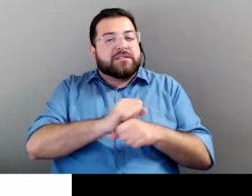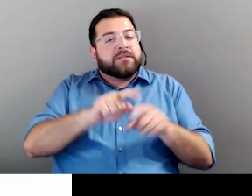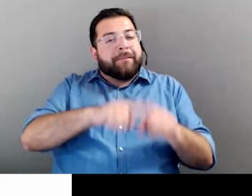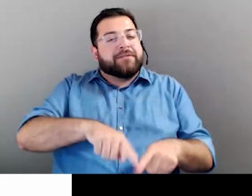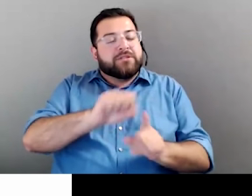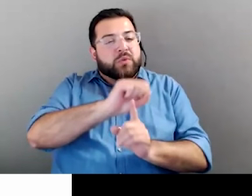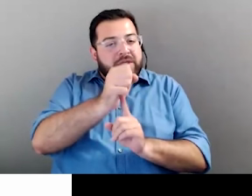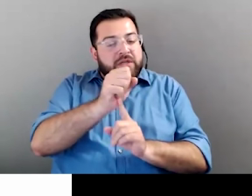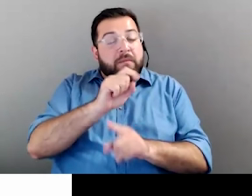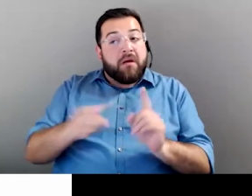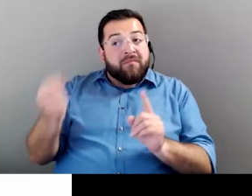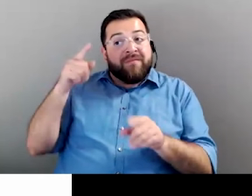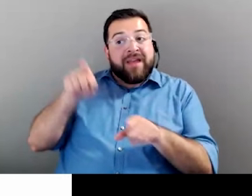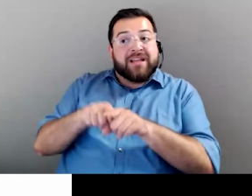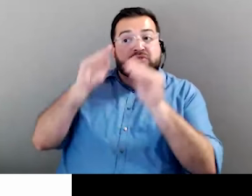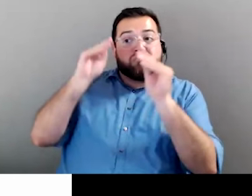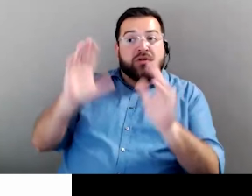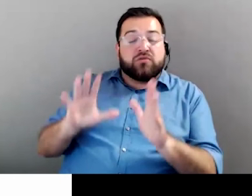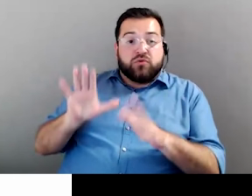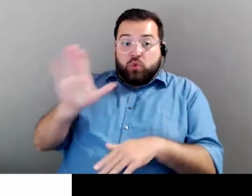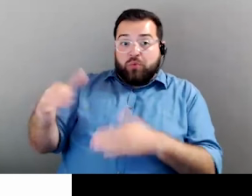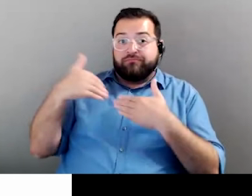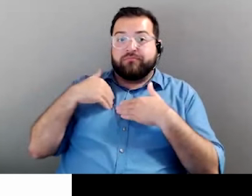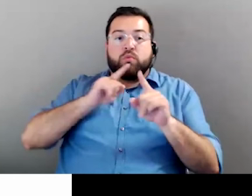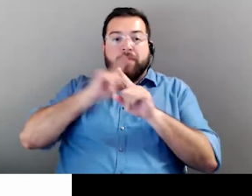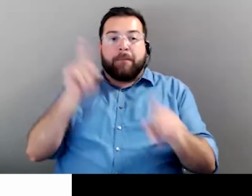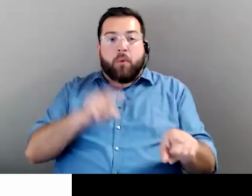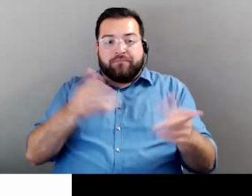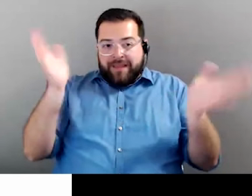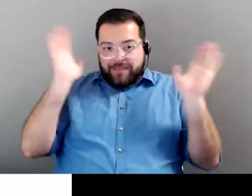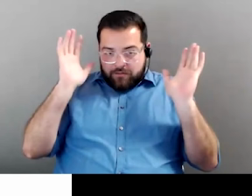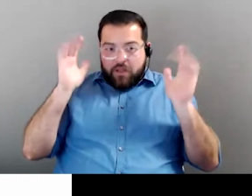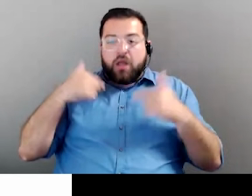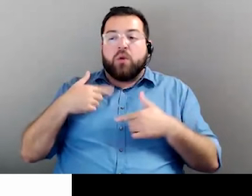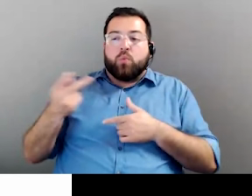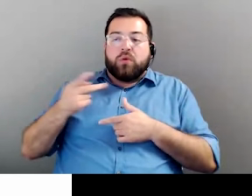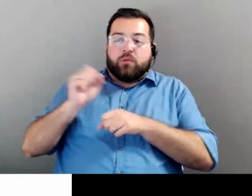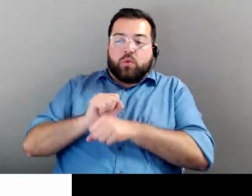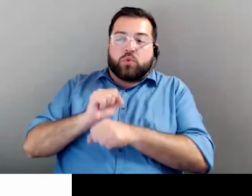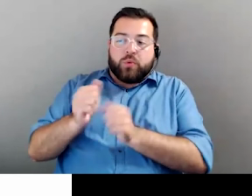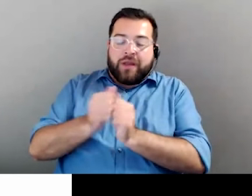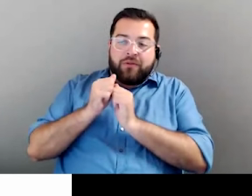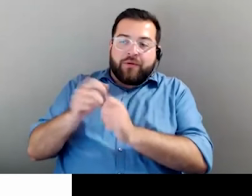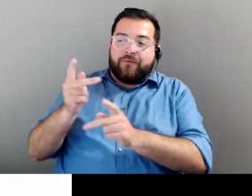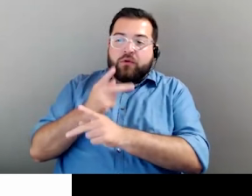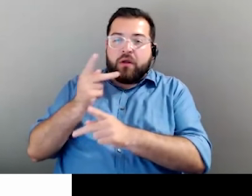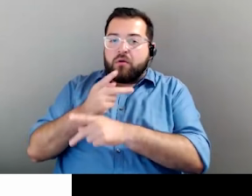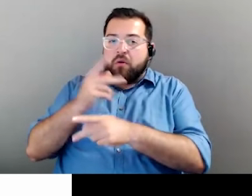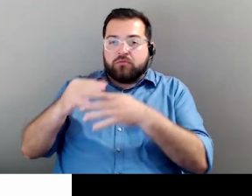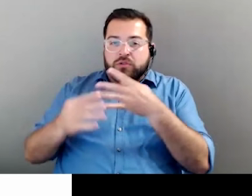as instructors, that's pretty much, you just report it to me and then we just work together and that's pretty much it.